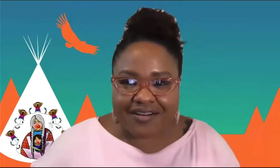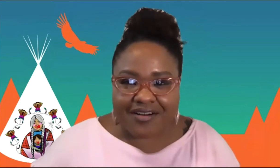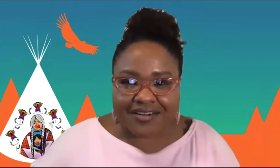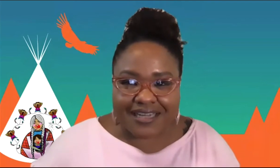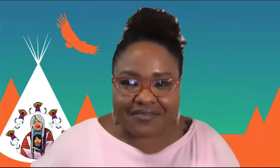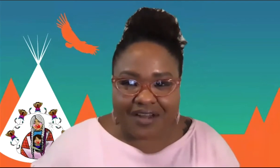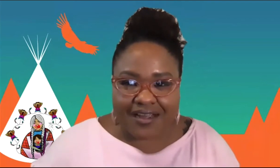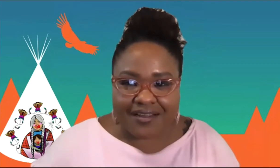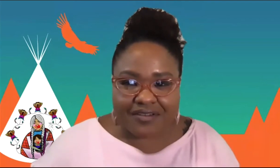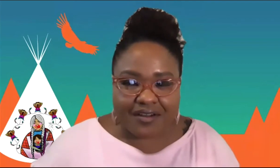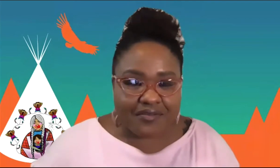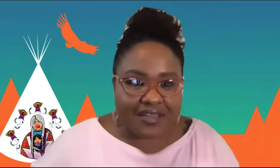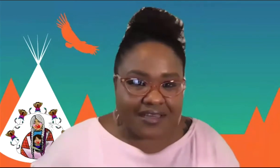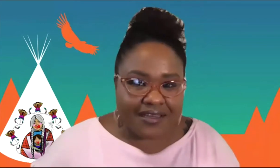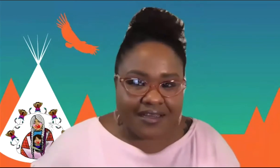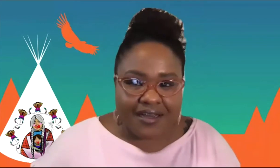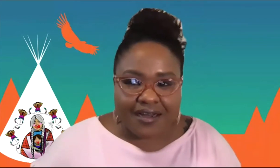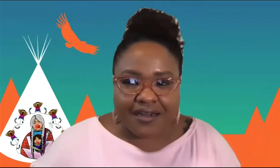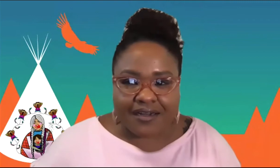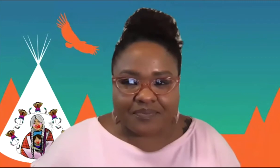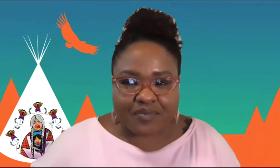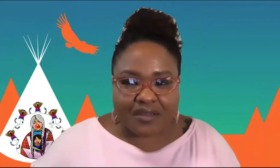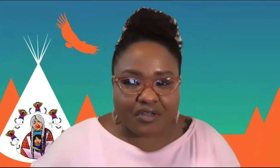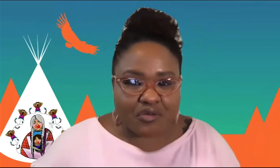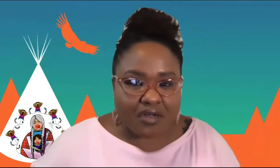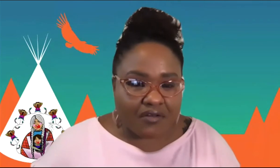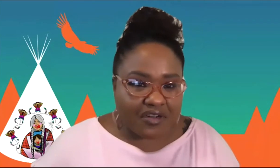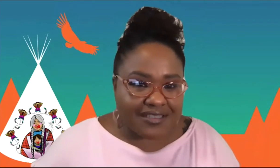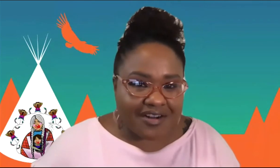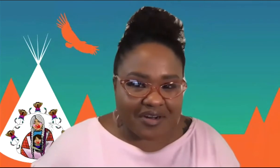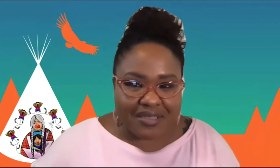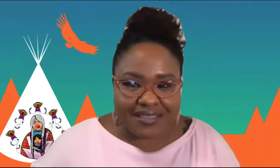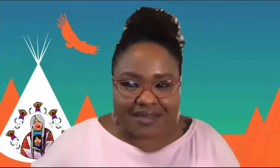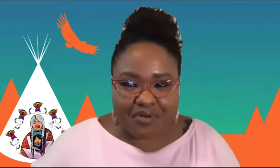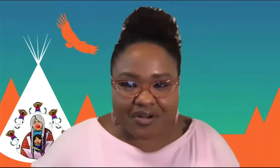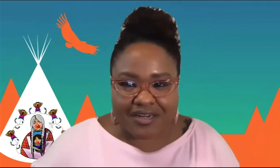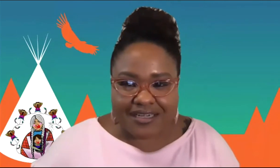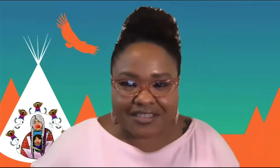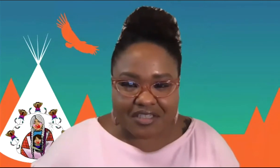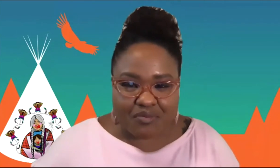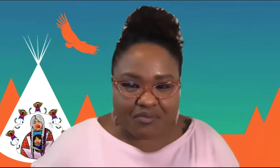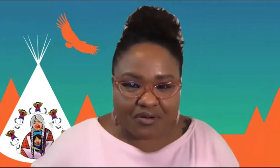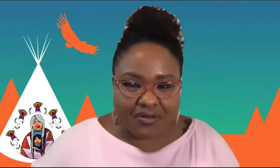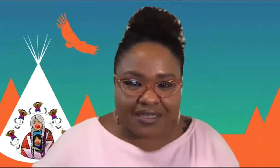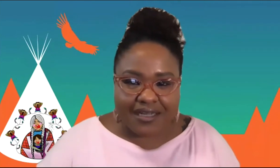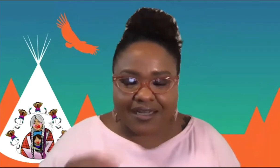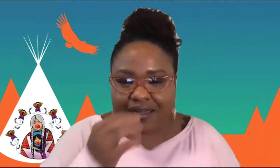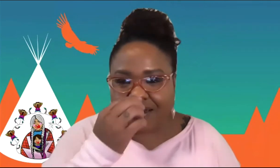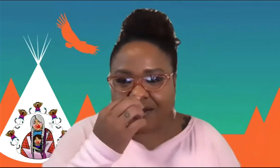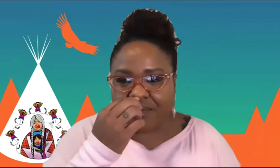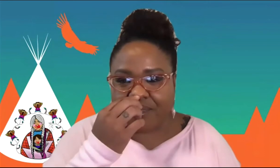on our day 5 of the virtual conference honoring missing and murdered Indigenous people.